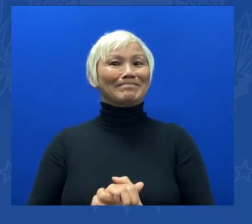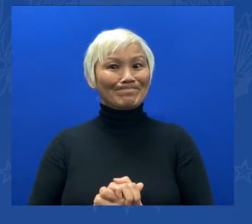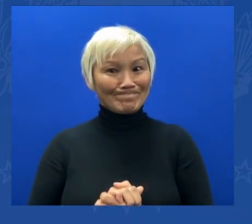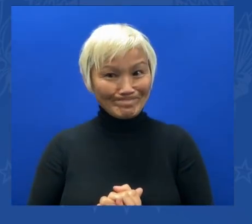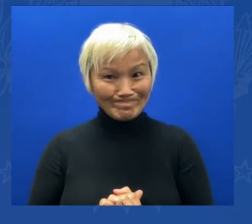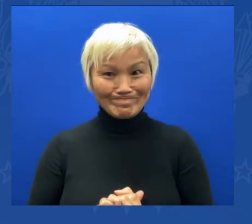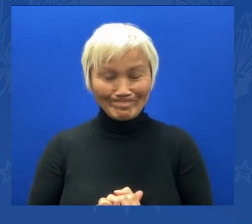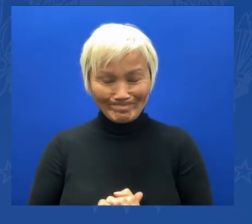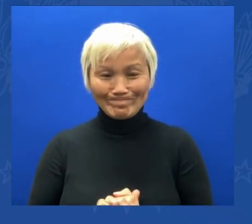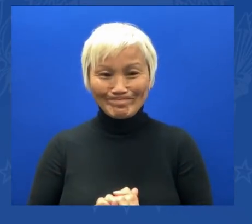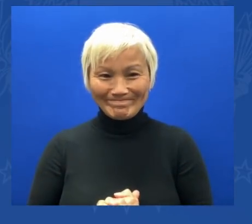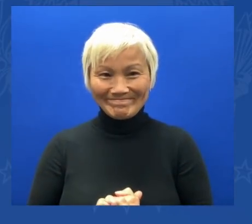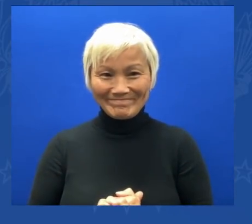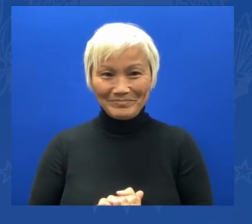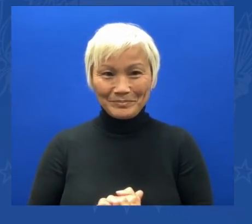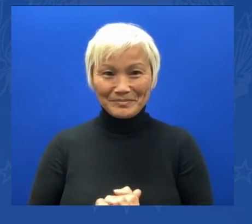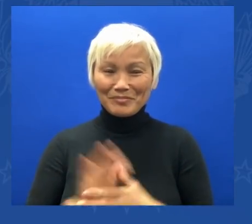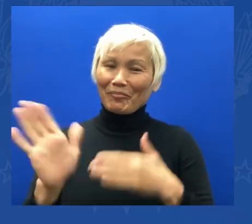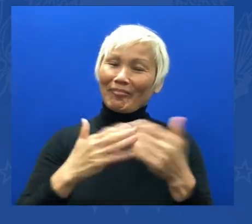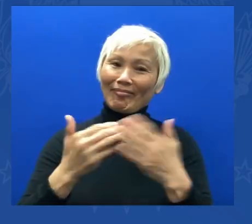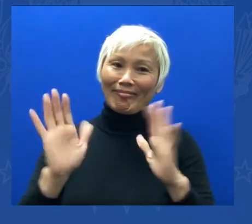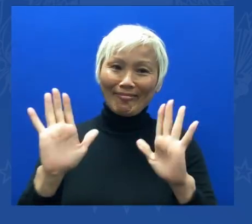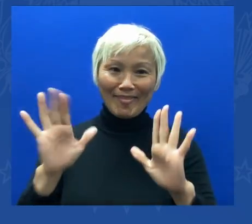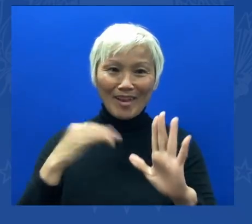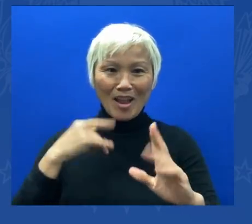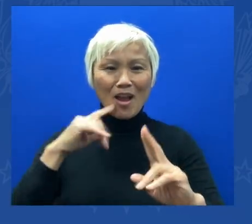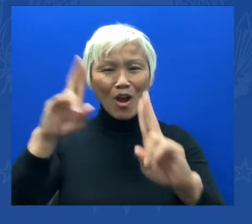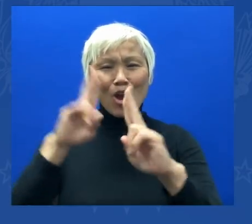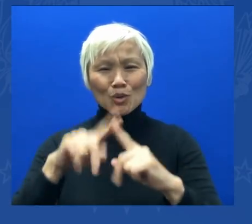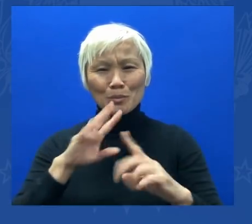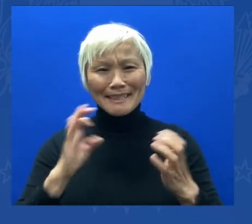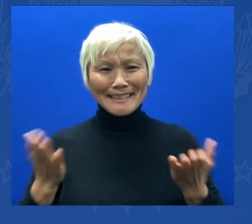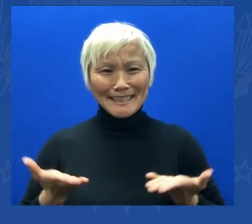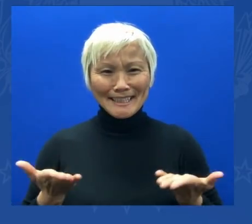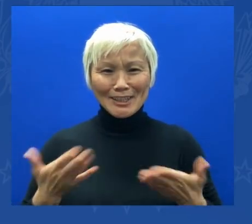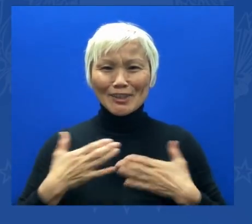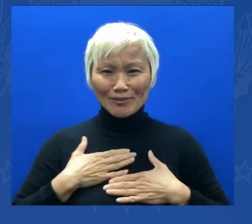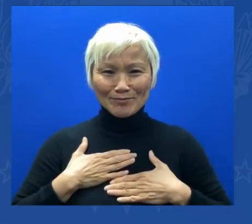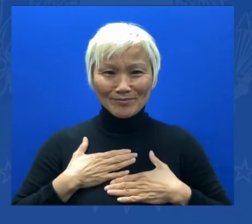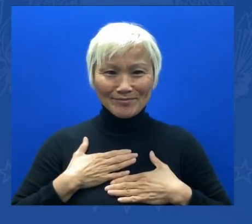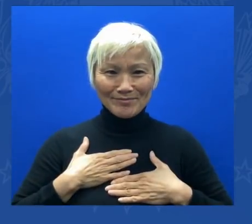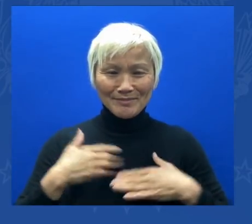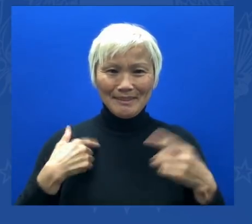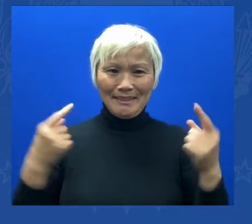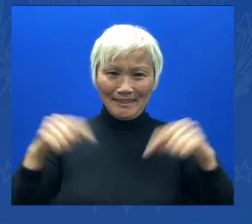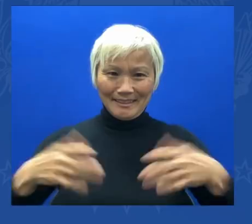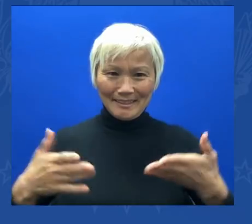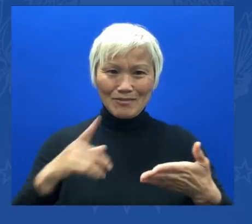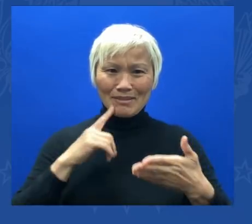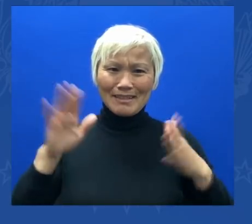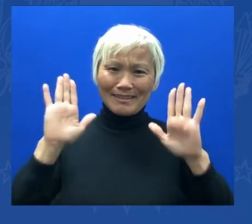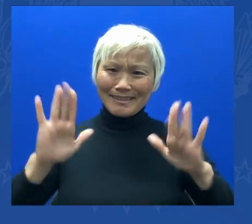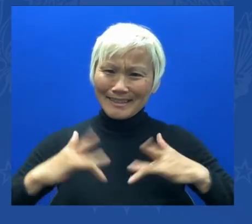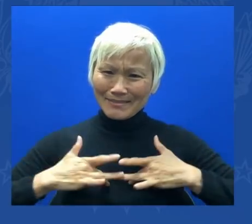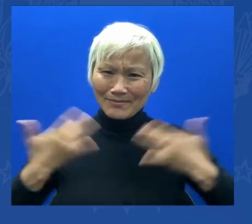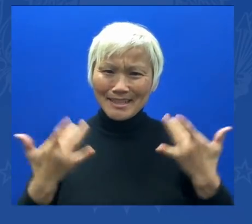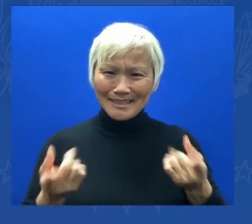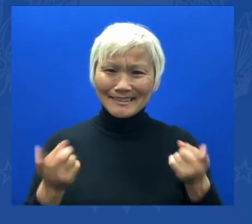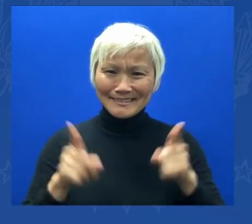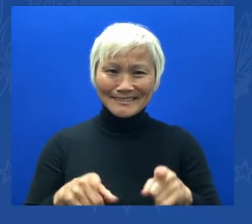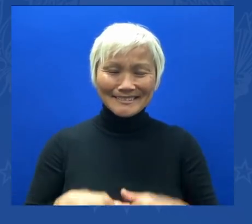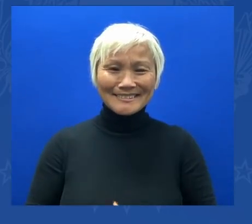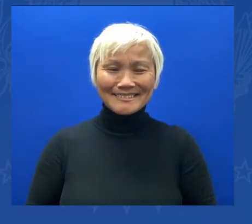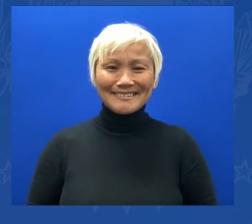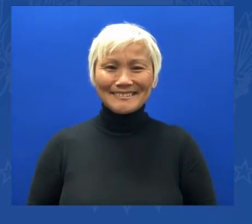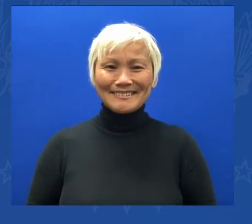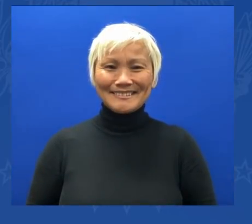But I'm honored to be here at such an event with so much history. It was already referenced. The very first president to